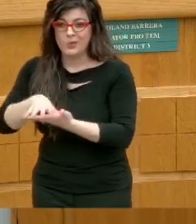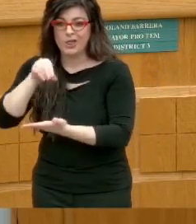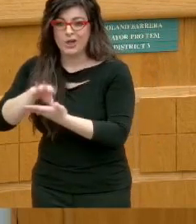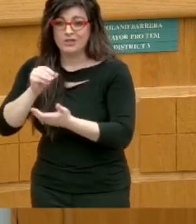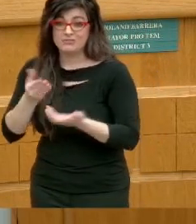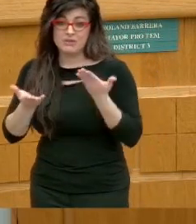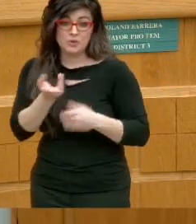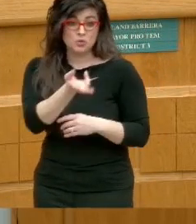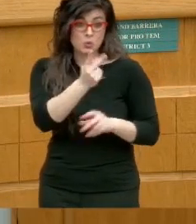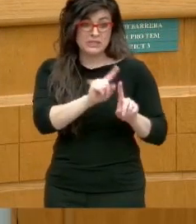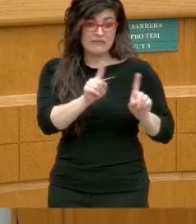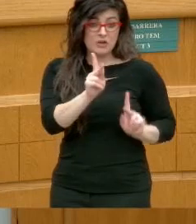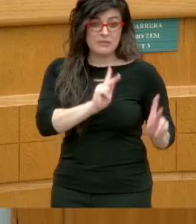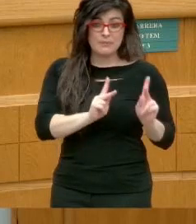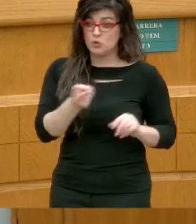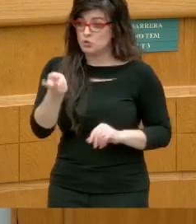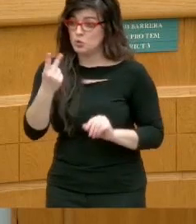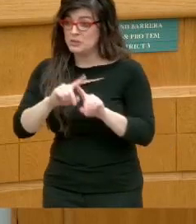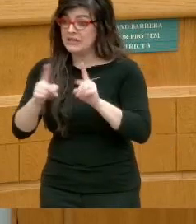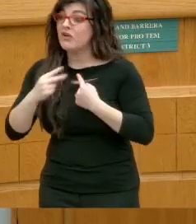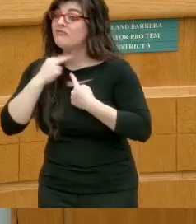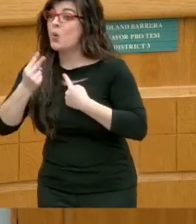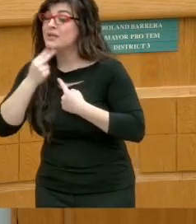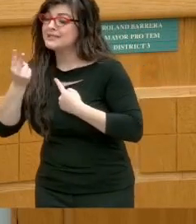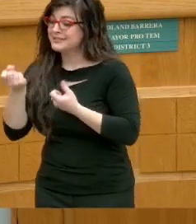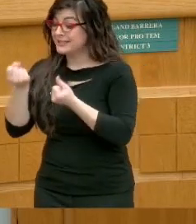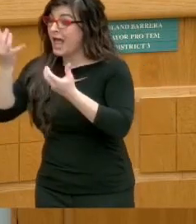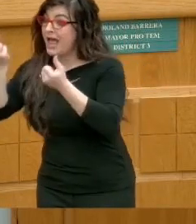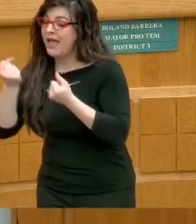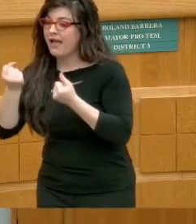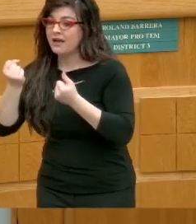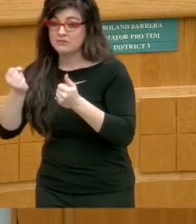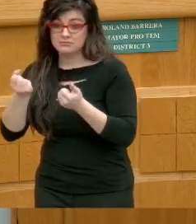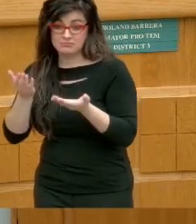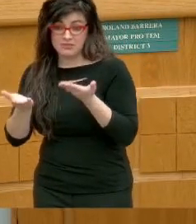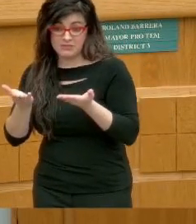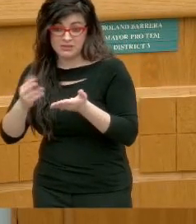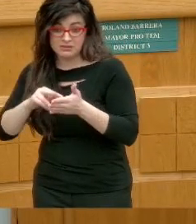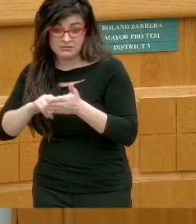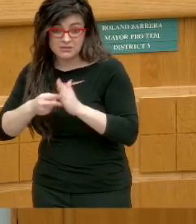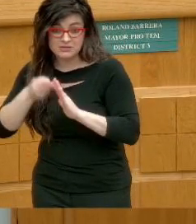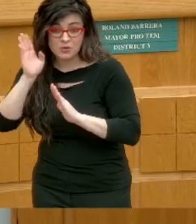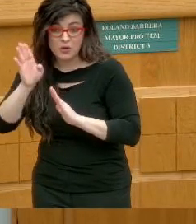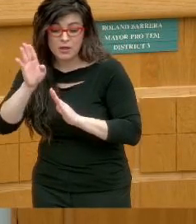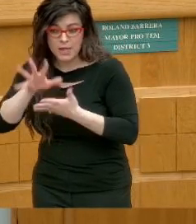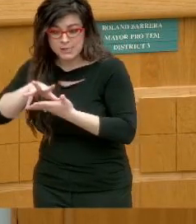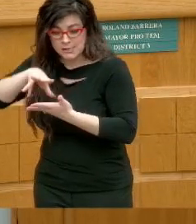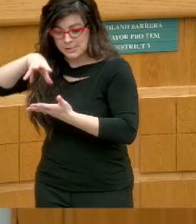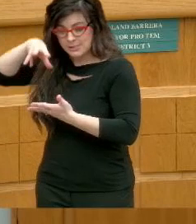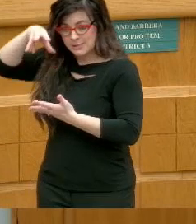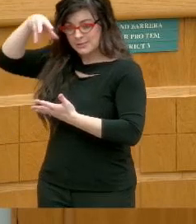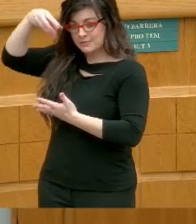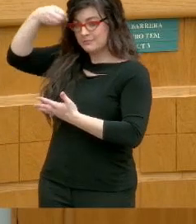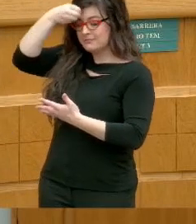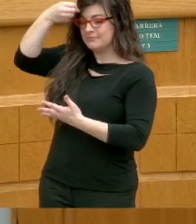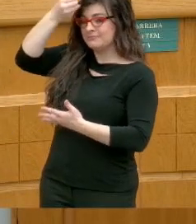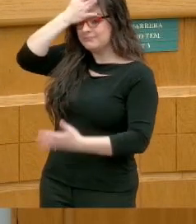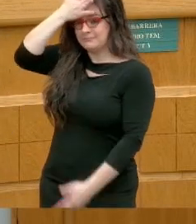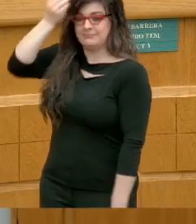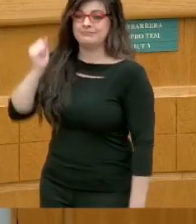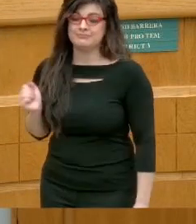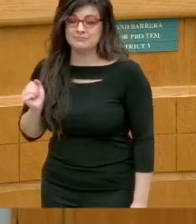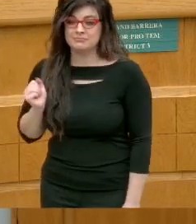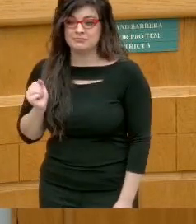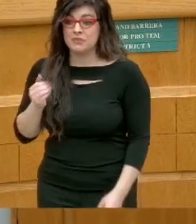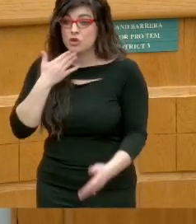learn it. And I think that's the whole key to the success that we've experienced in Nueces County, and that is that we have low numbers compared to the rest of the state and the